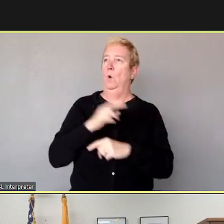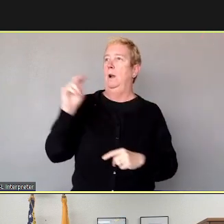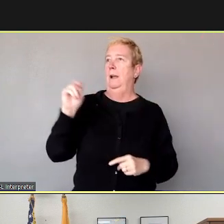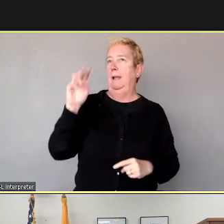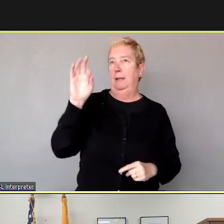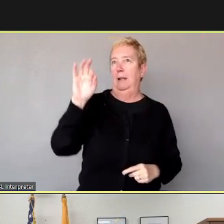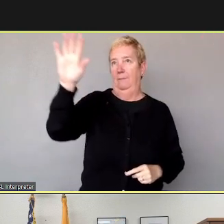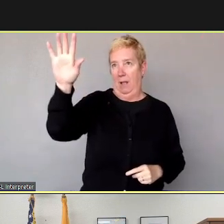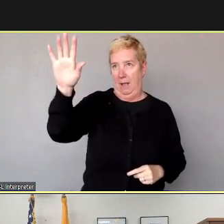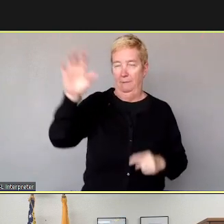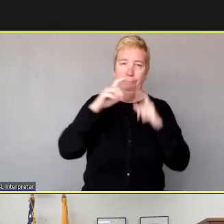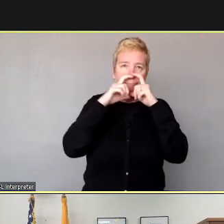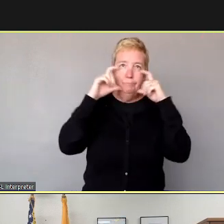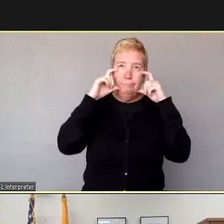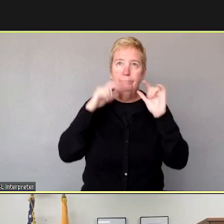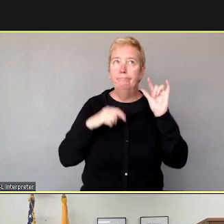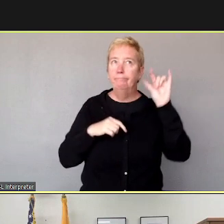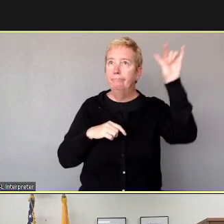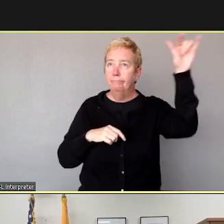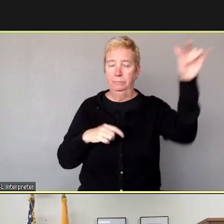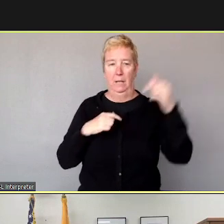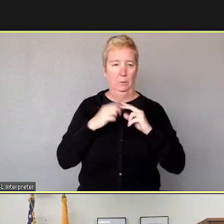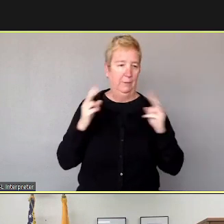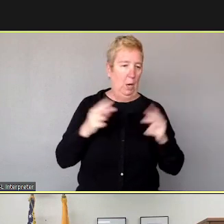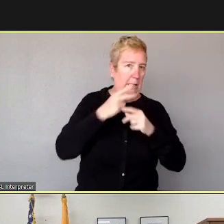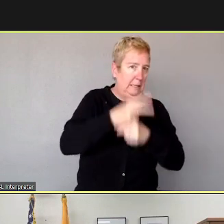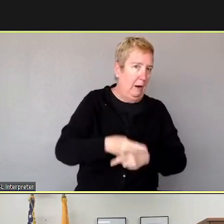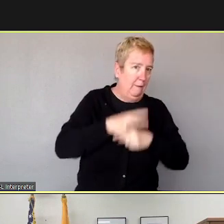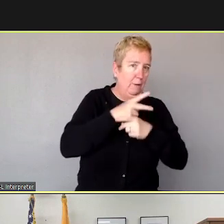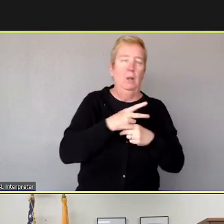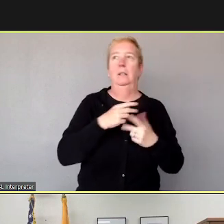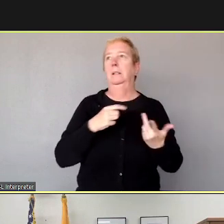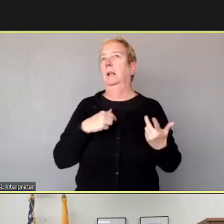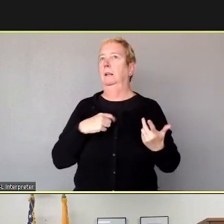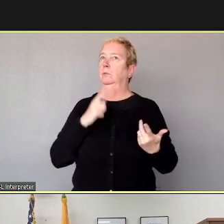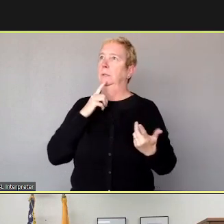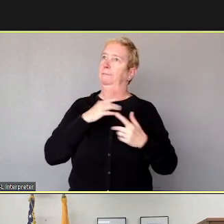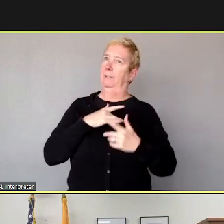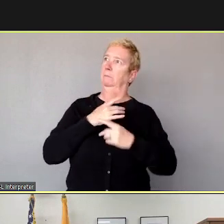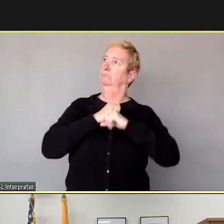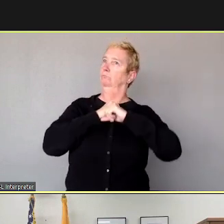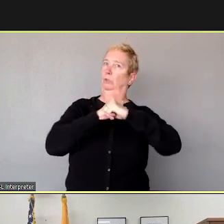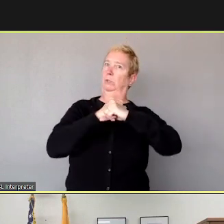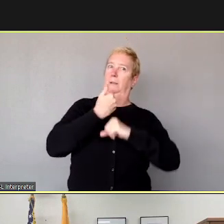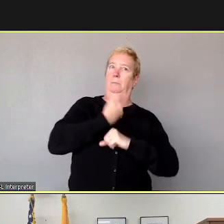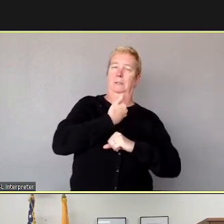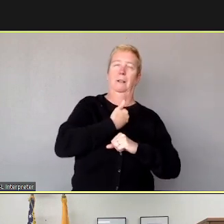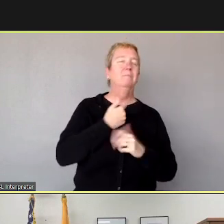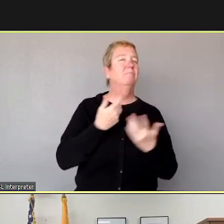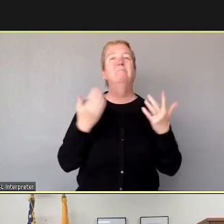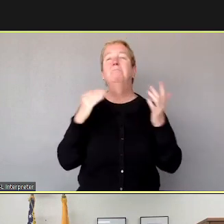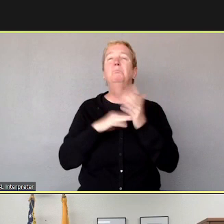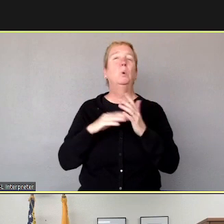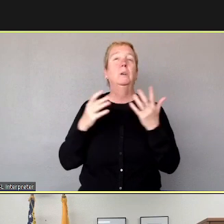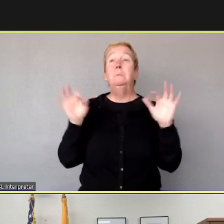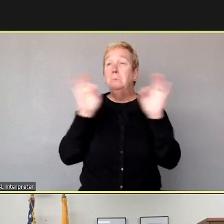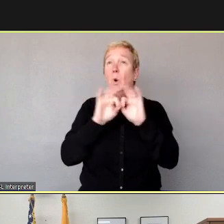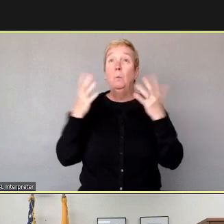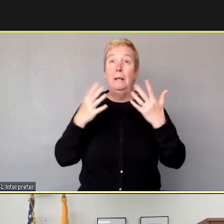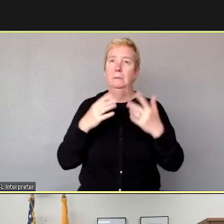N95 and was really careful and had eye protection. And so let's be safe. Let's stay